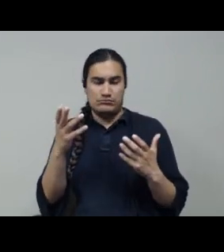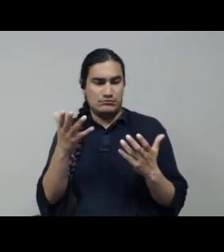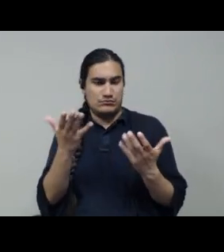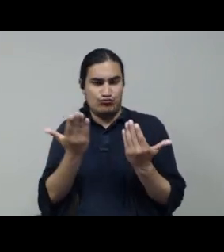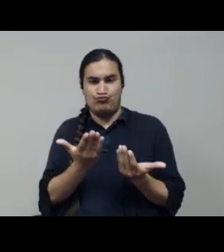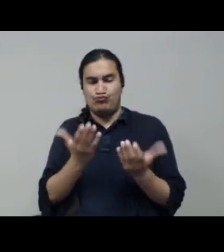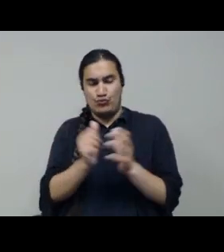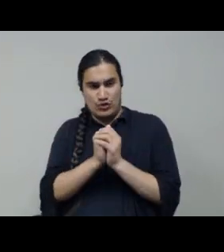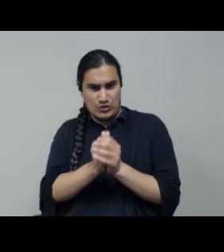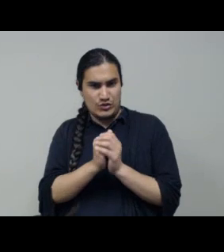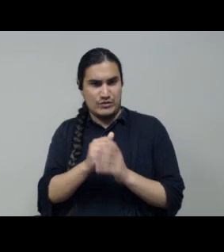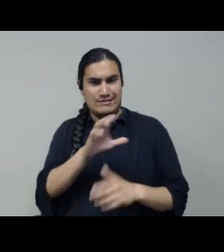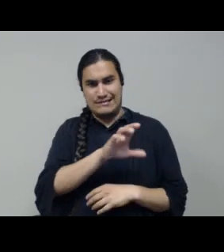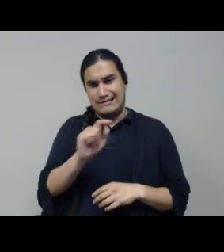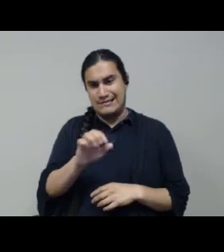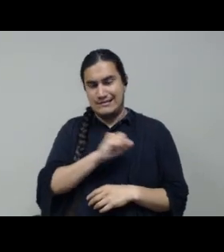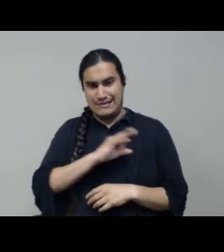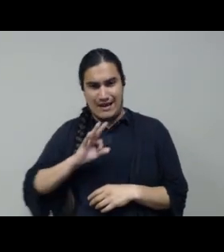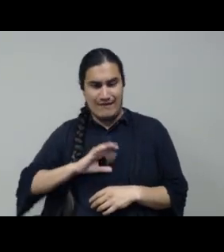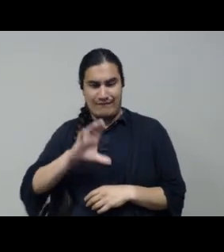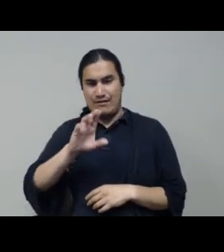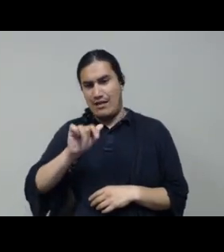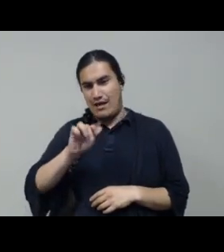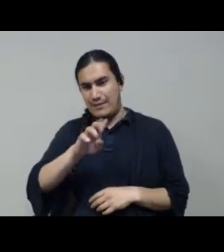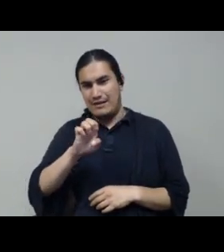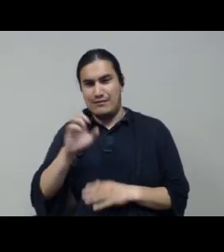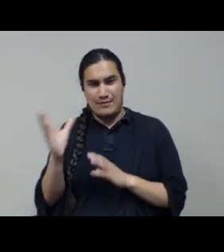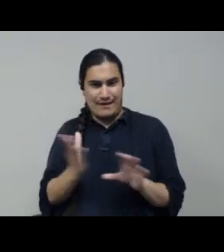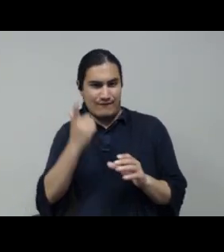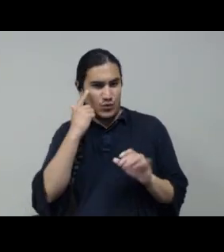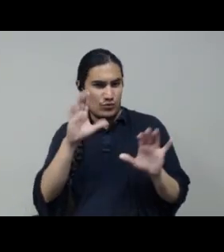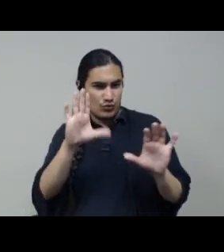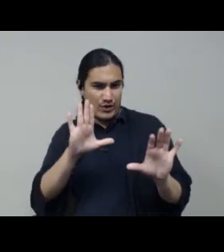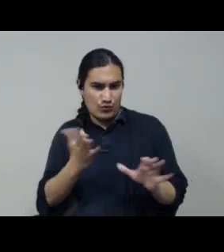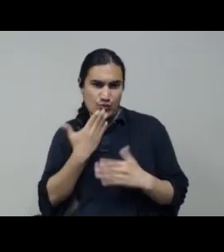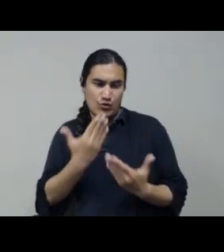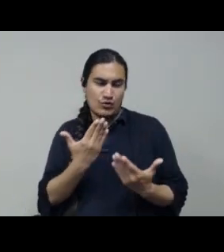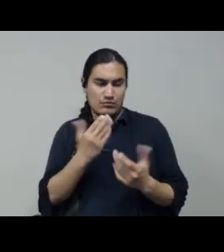and CTC staff and Climate Plan on great work. Thank you.